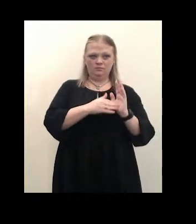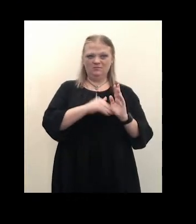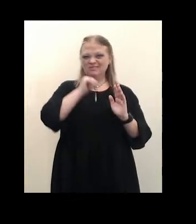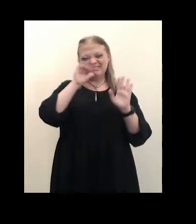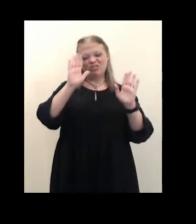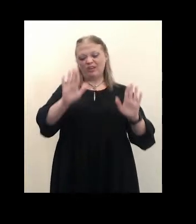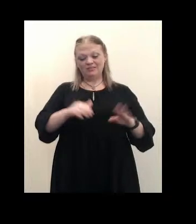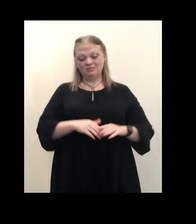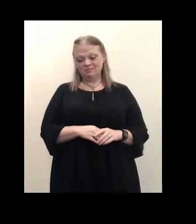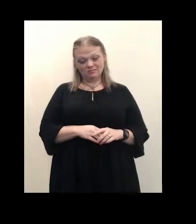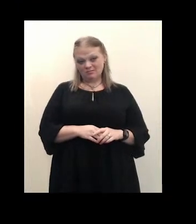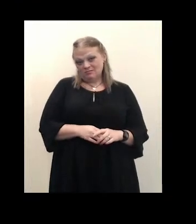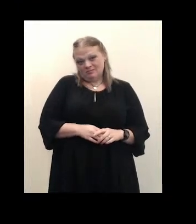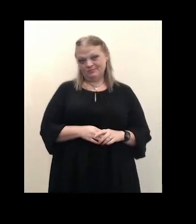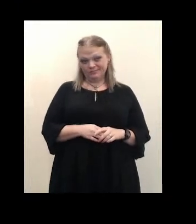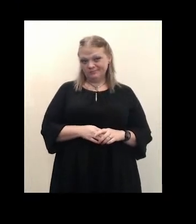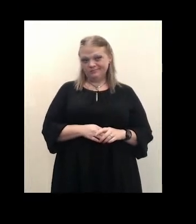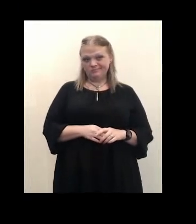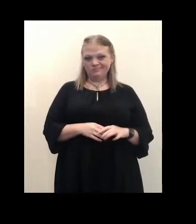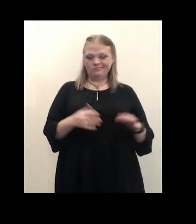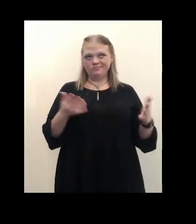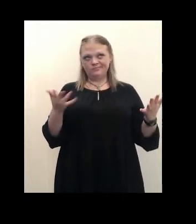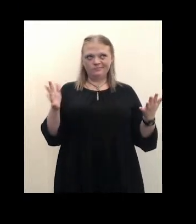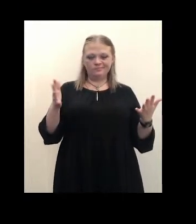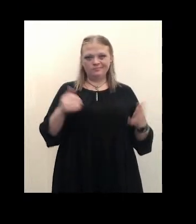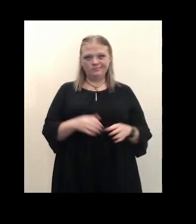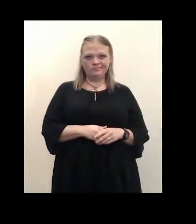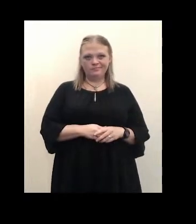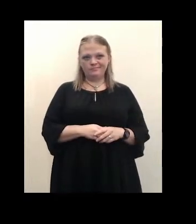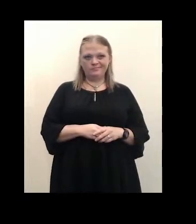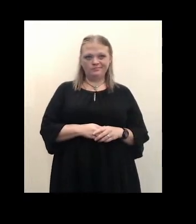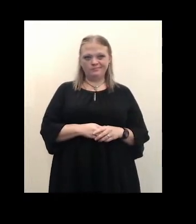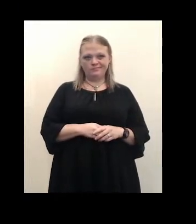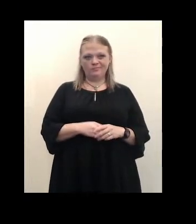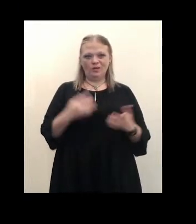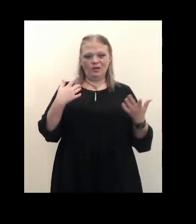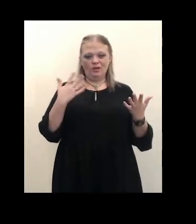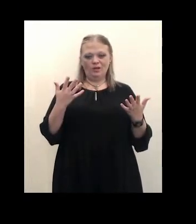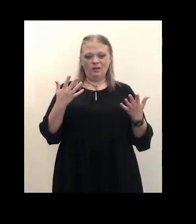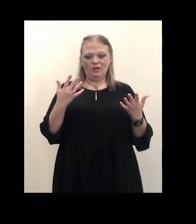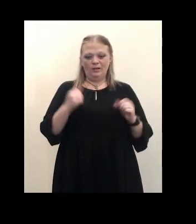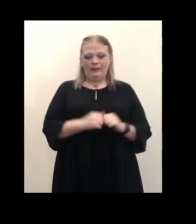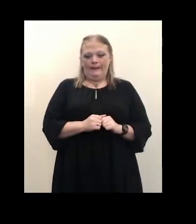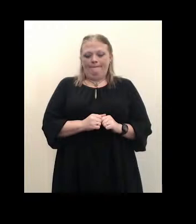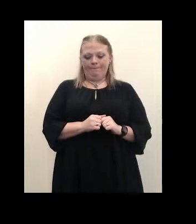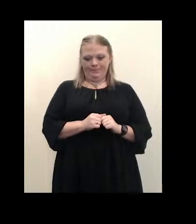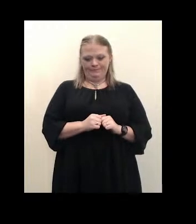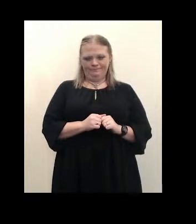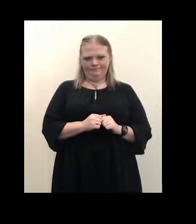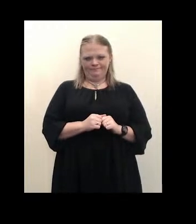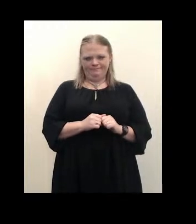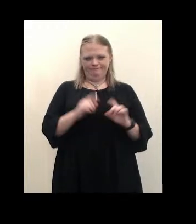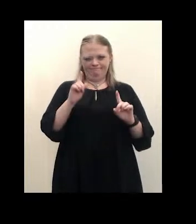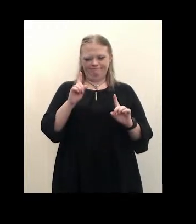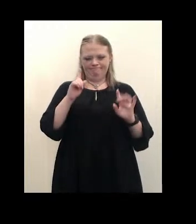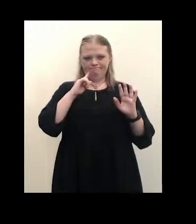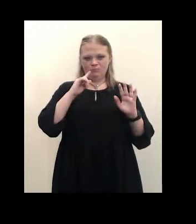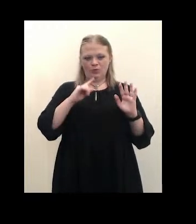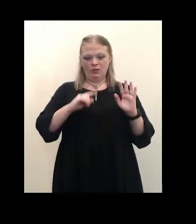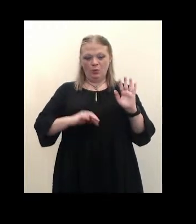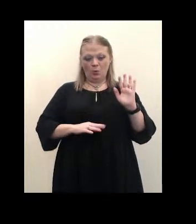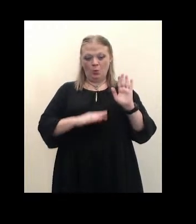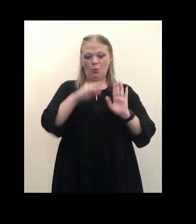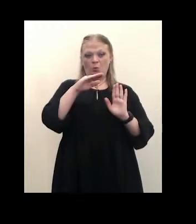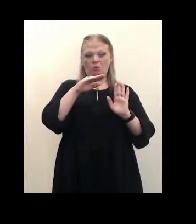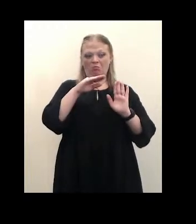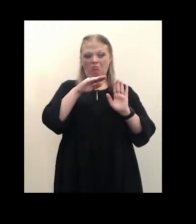these are, we sort of reached a height on the week ending October 9th, and we're